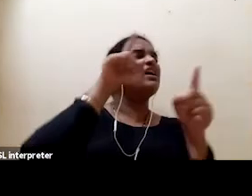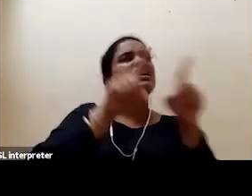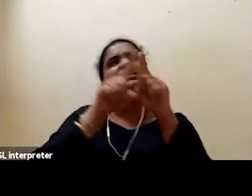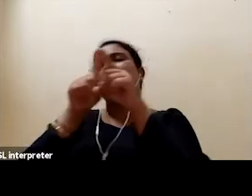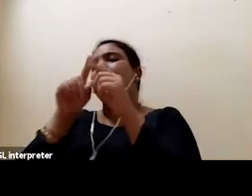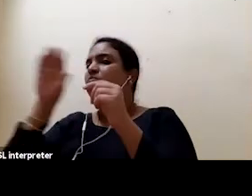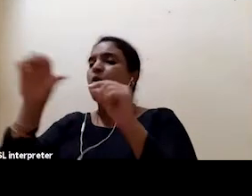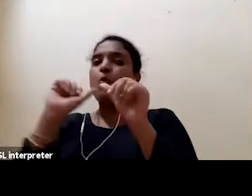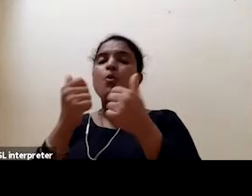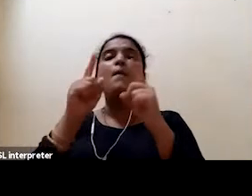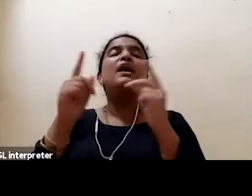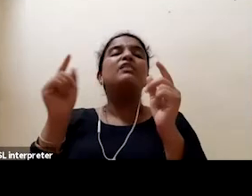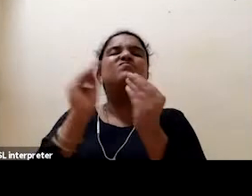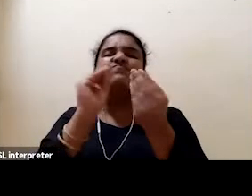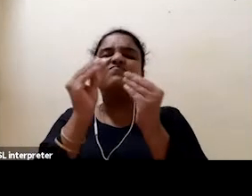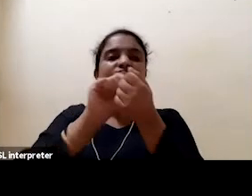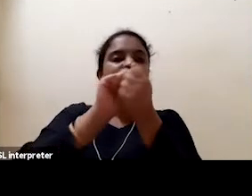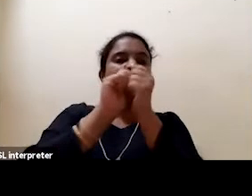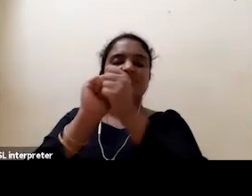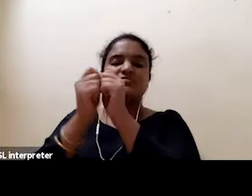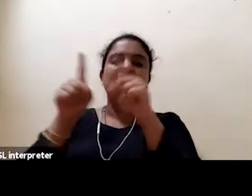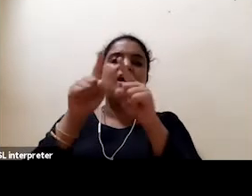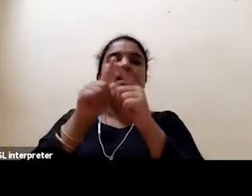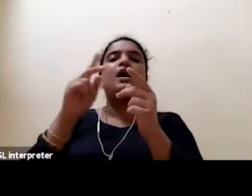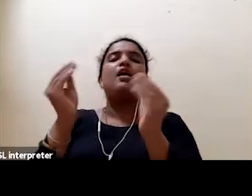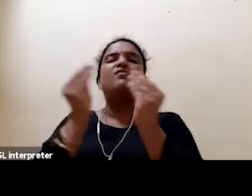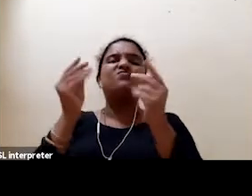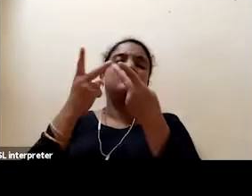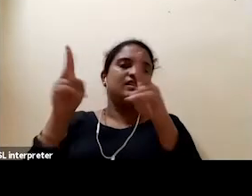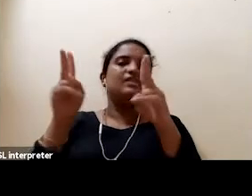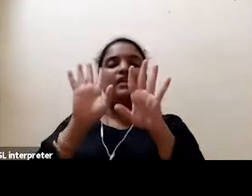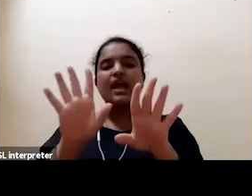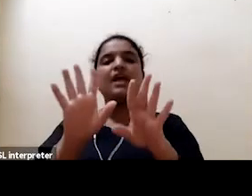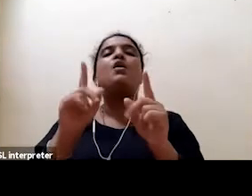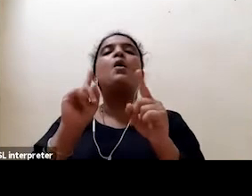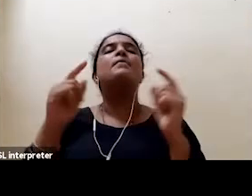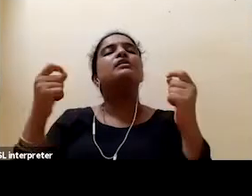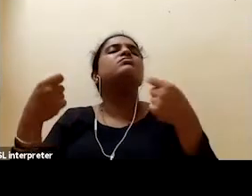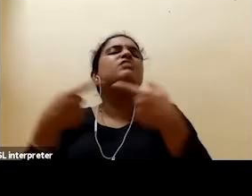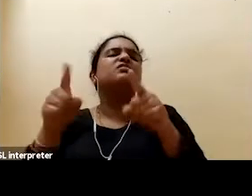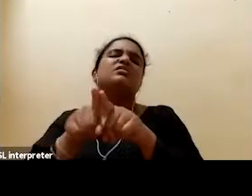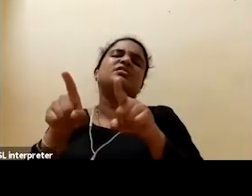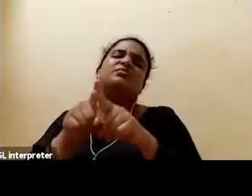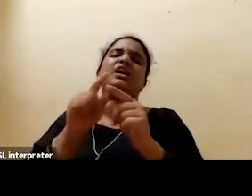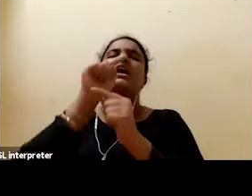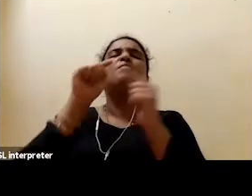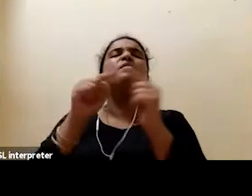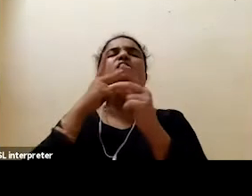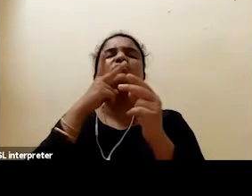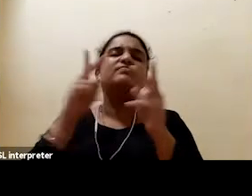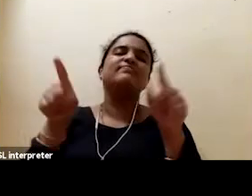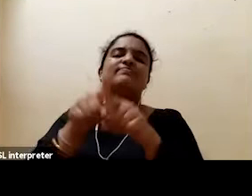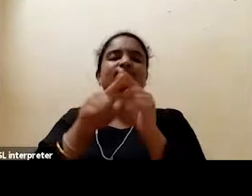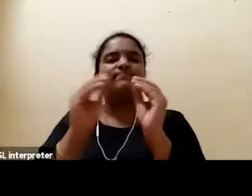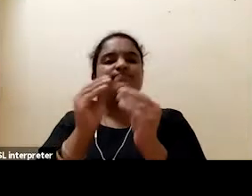slight tone may vary and the kind of content you put may vary. But it's a similar kind of long form writing, which could be anywhere